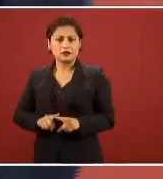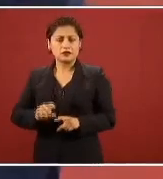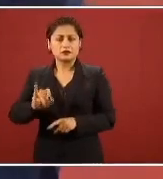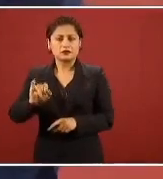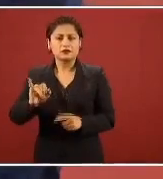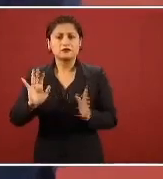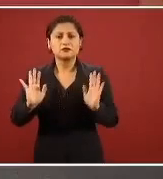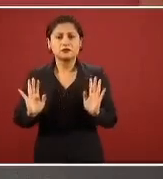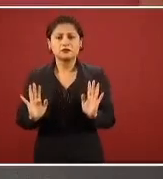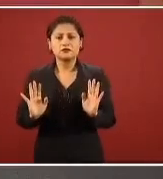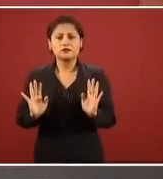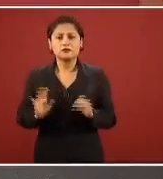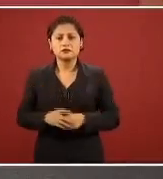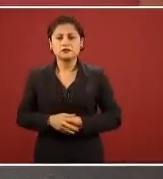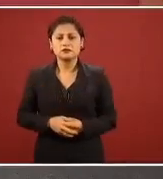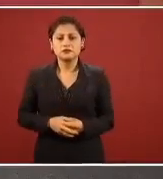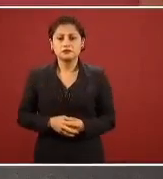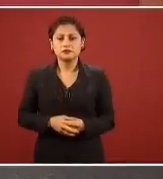involved. Al